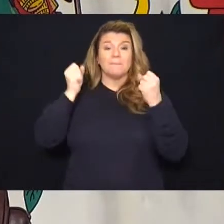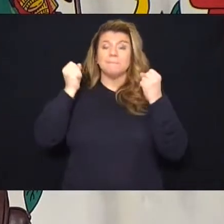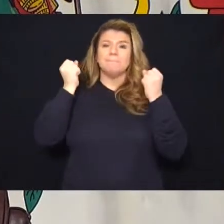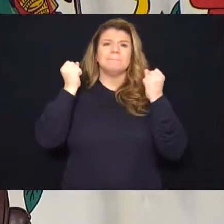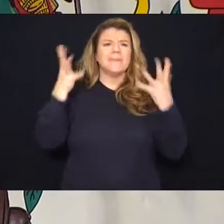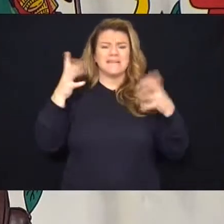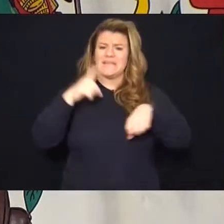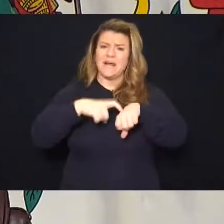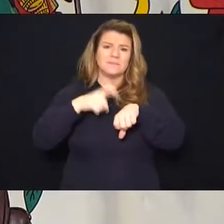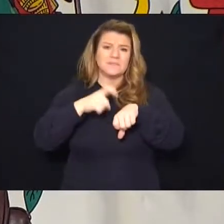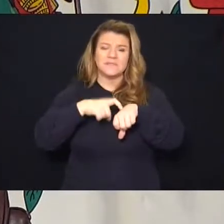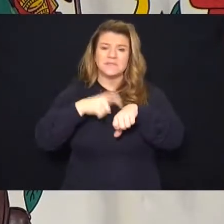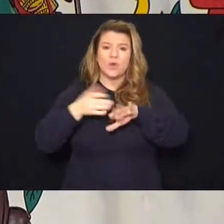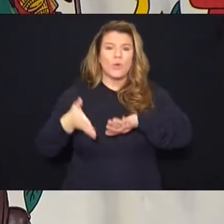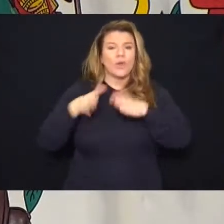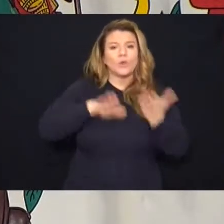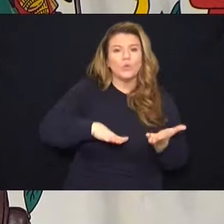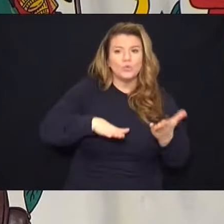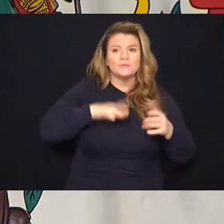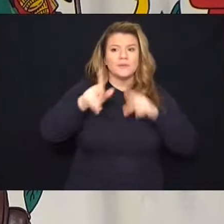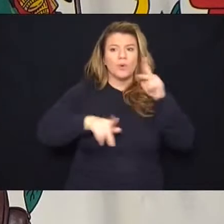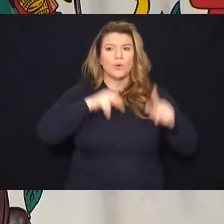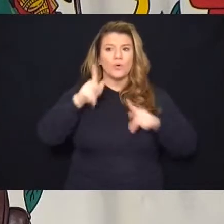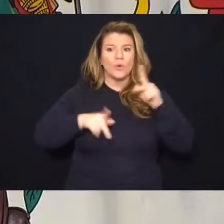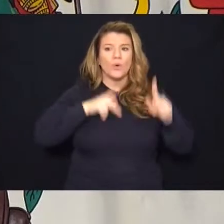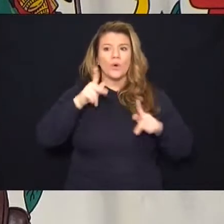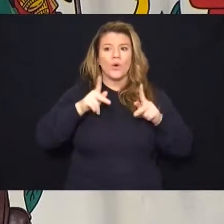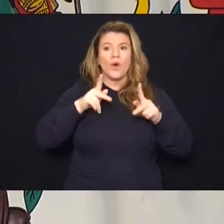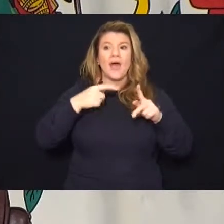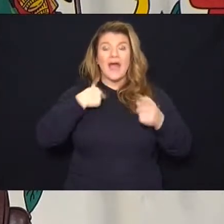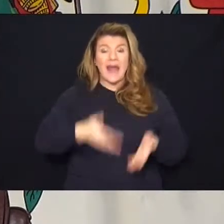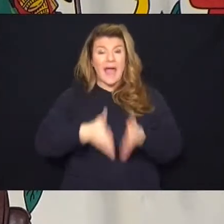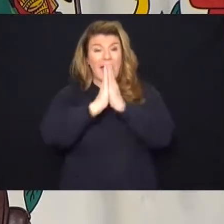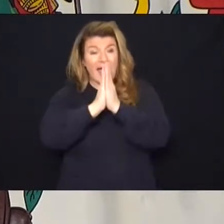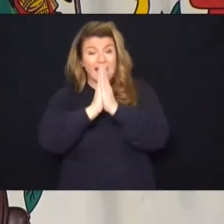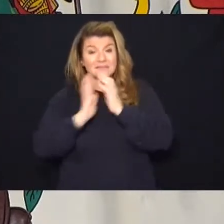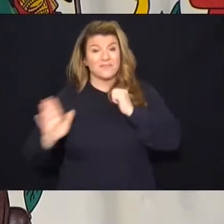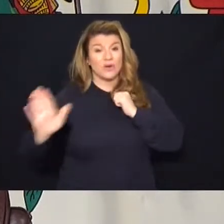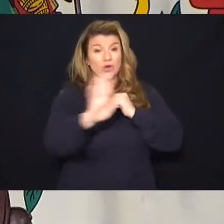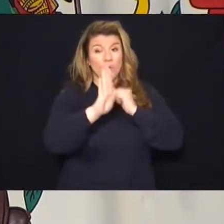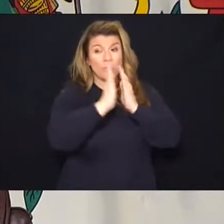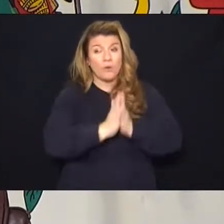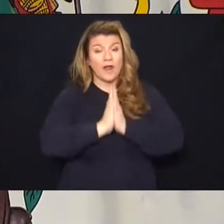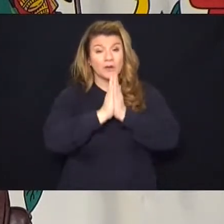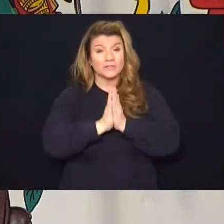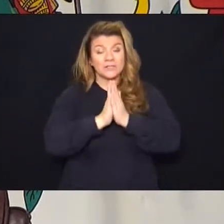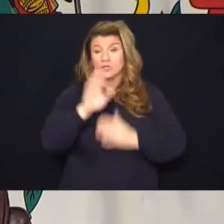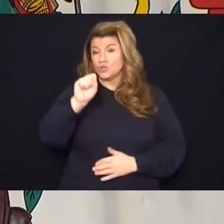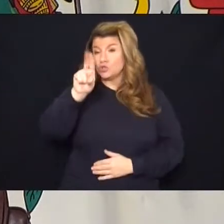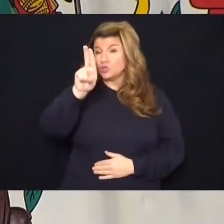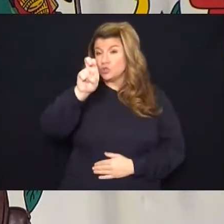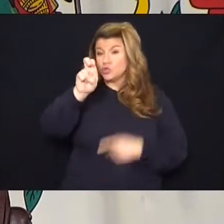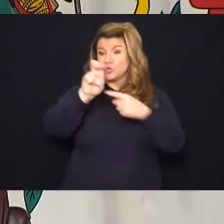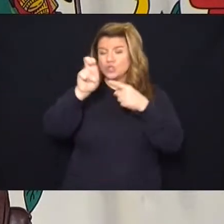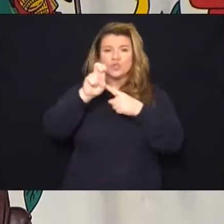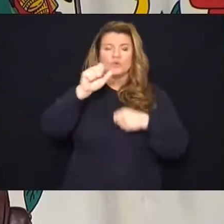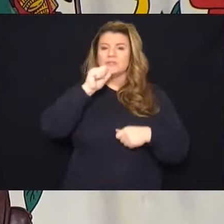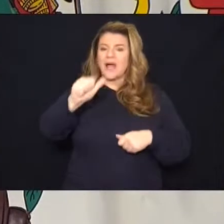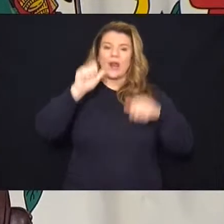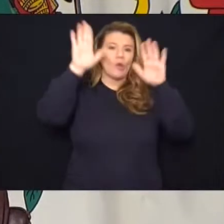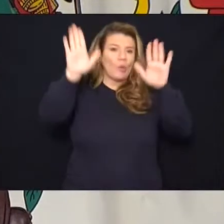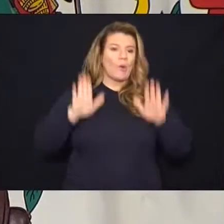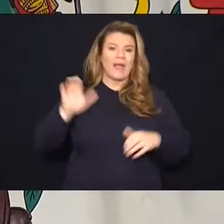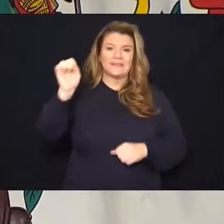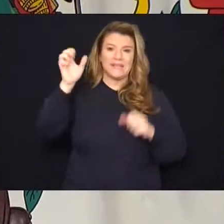Many times we lose individuals, and I ask for your prayers and everything. Sue was not only a great senator, but